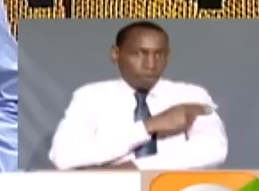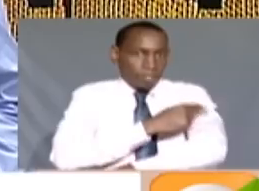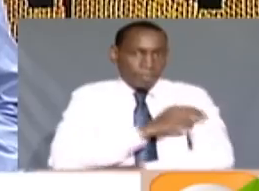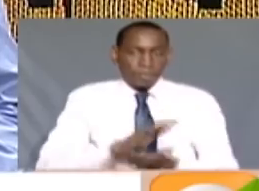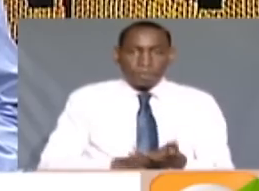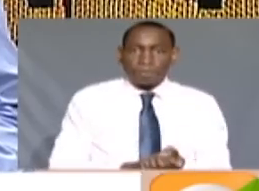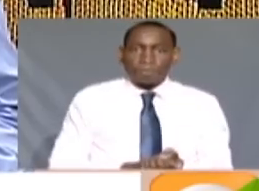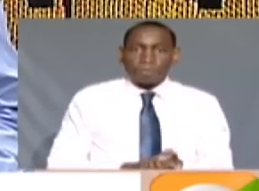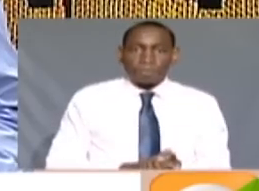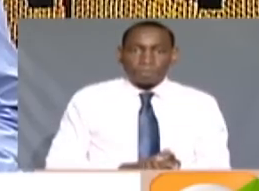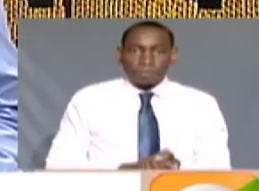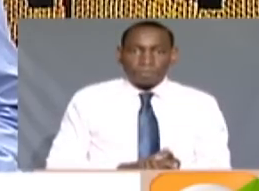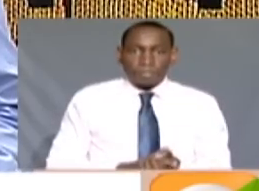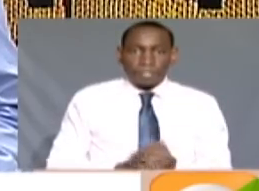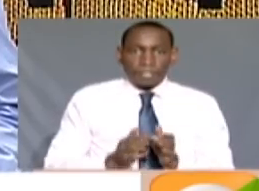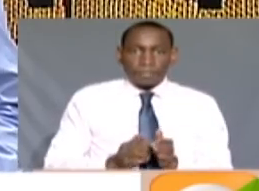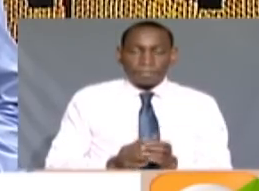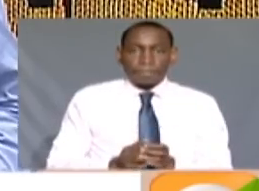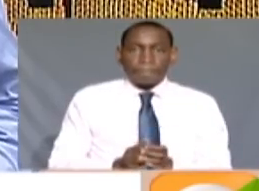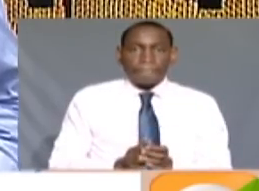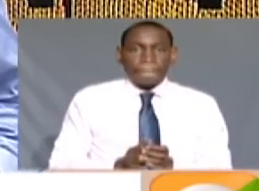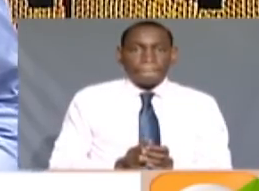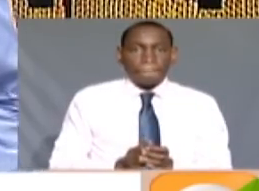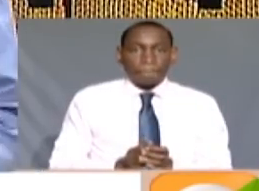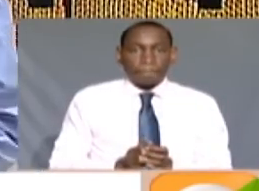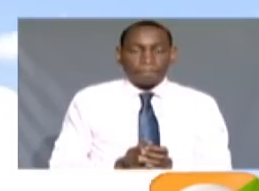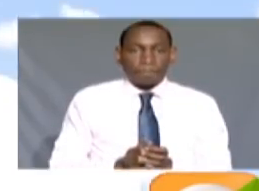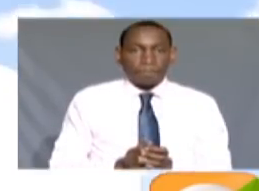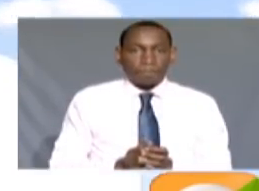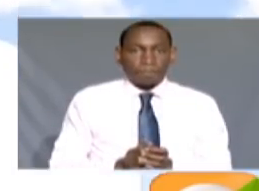get more from our very own Hassan Mugambi.